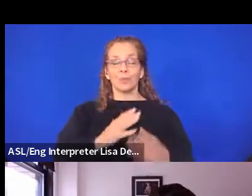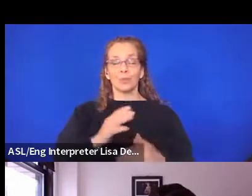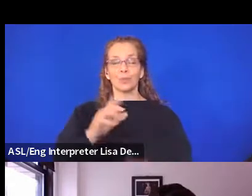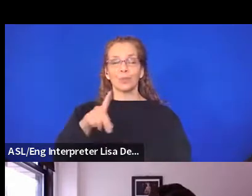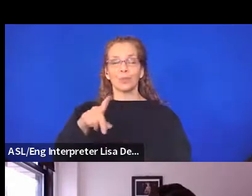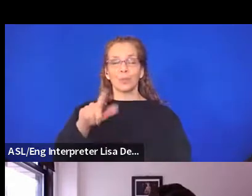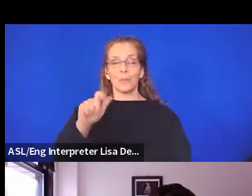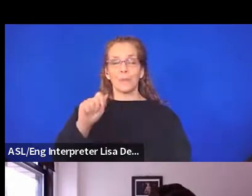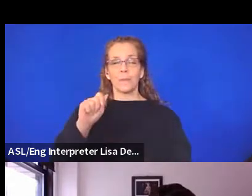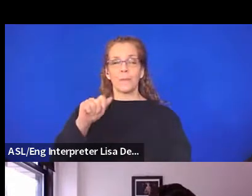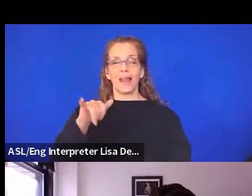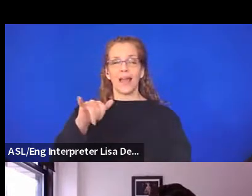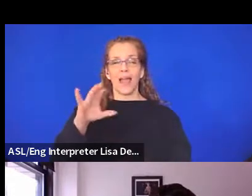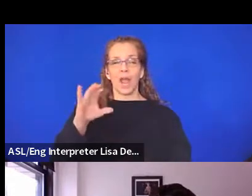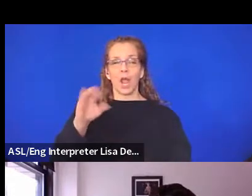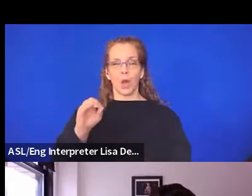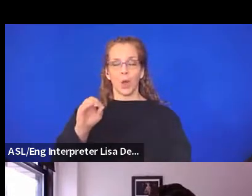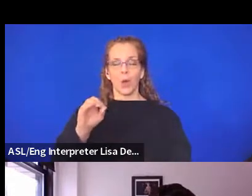her, hers.